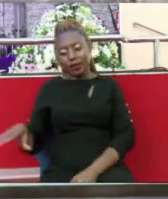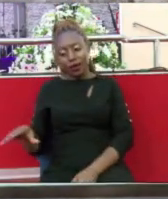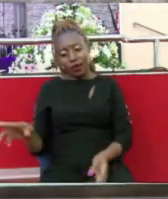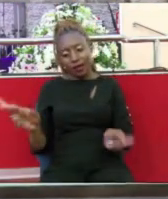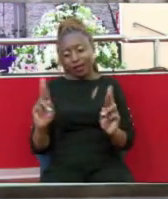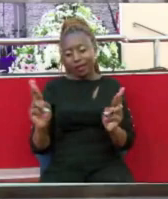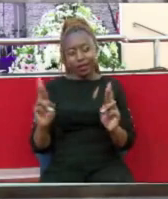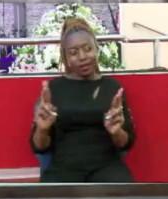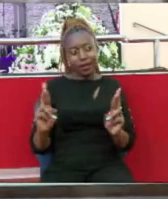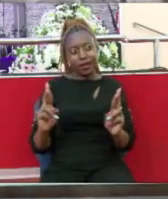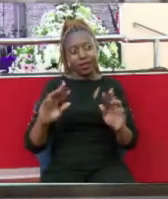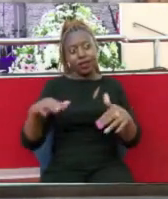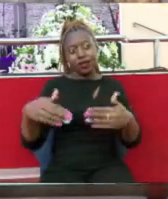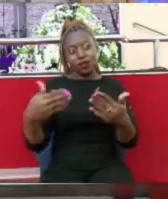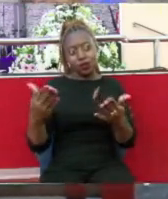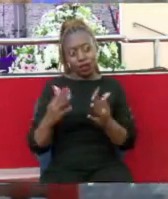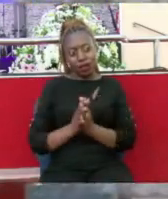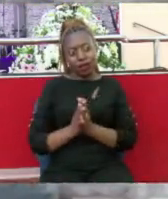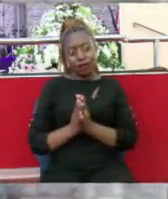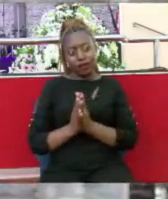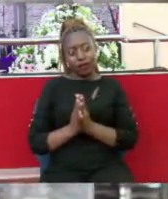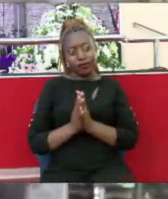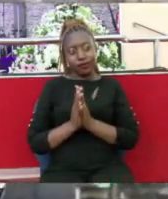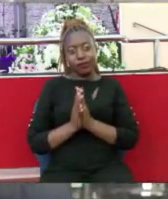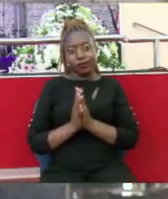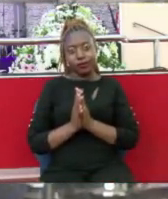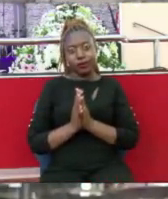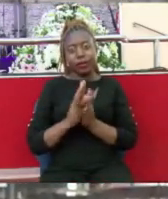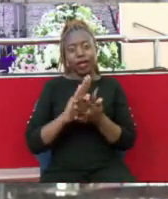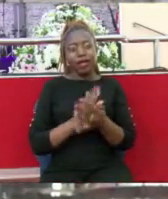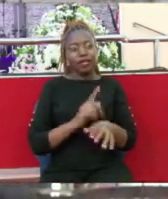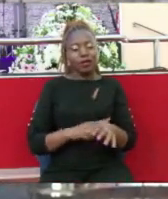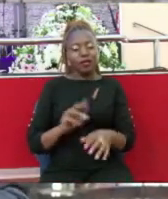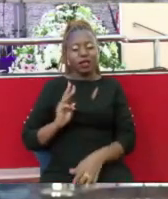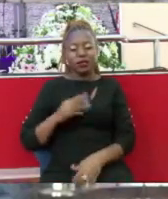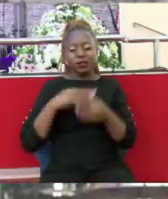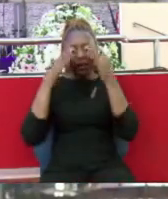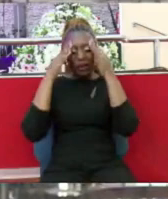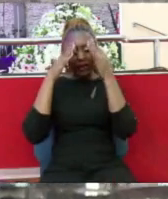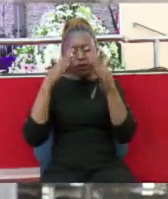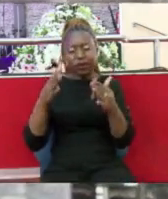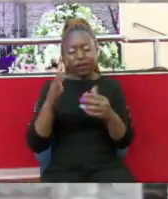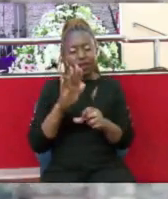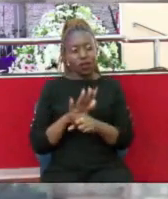to surrender his meal. Sometimes we concentrate more on the feeding, but